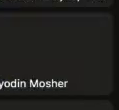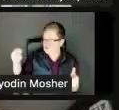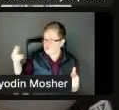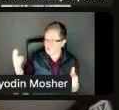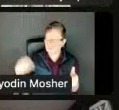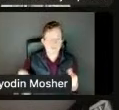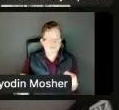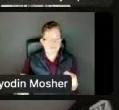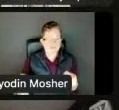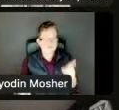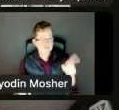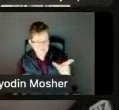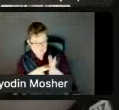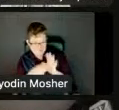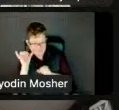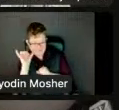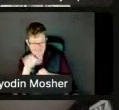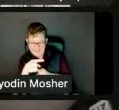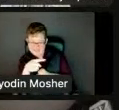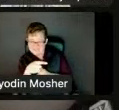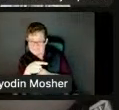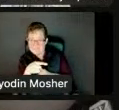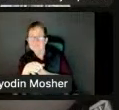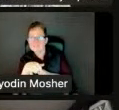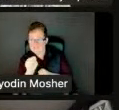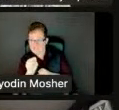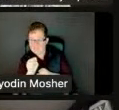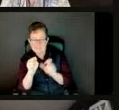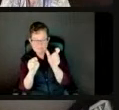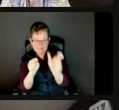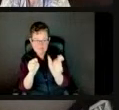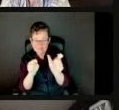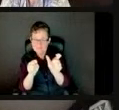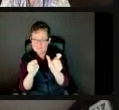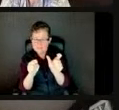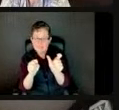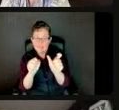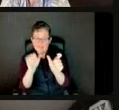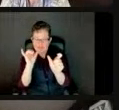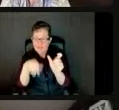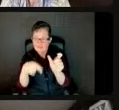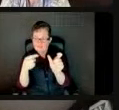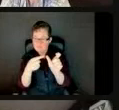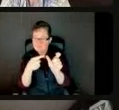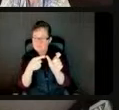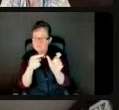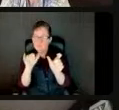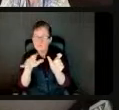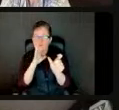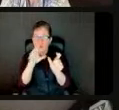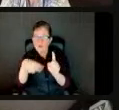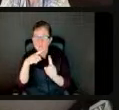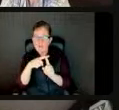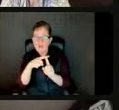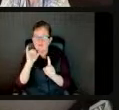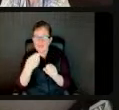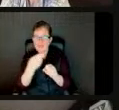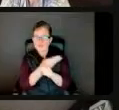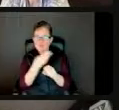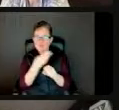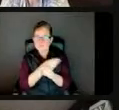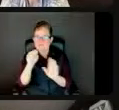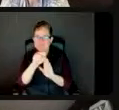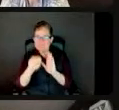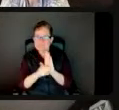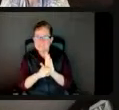Yeah, thank you, Josh. So you mean yes. Here, this amount here? Yes. Yeah, so we're showing the use of that state